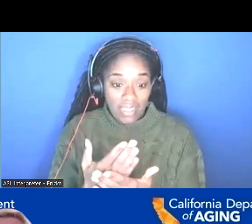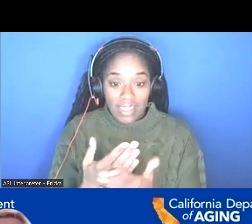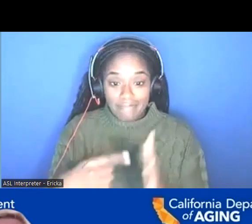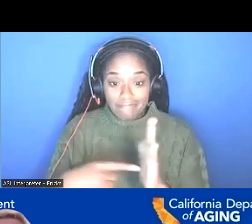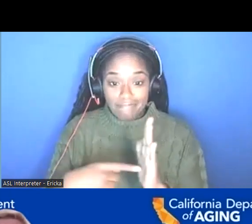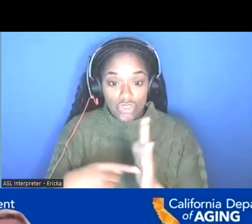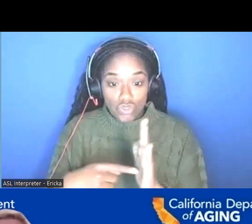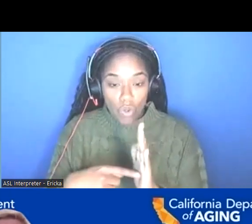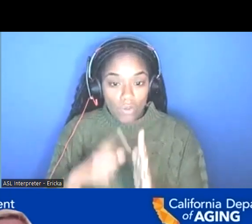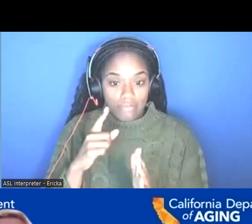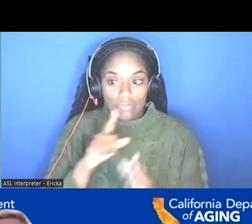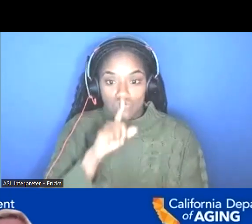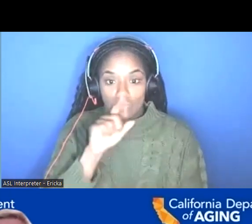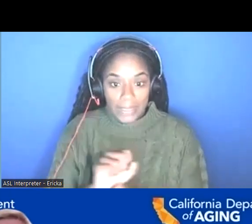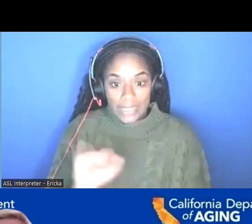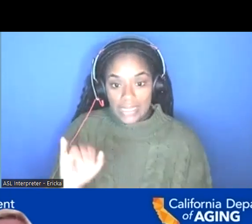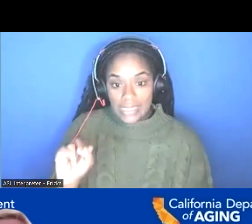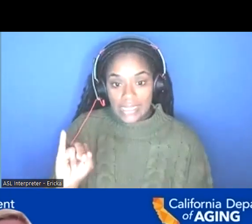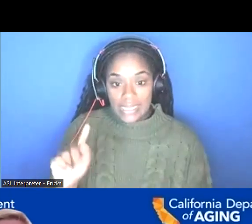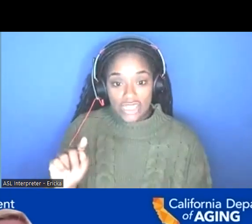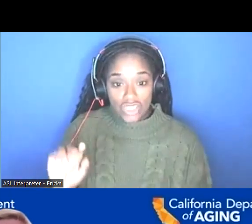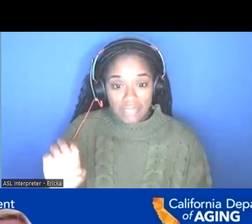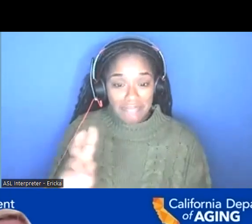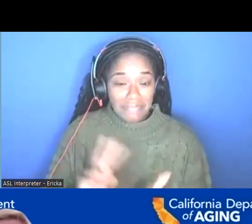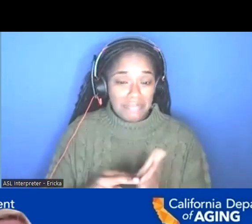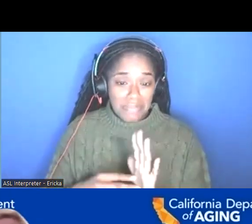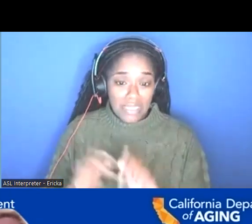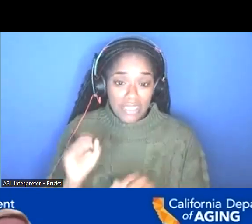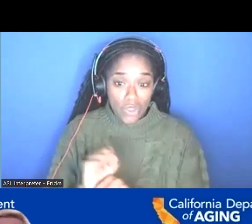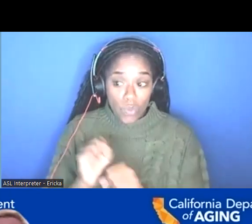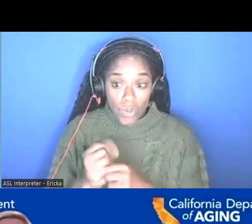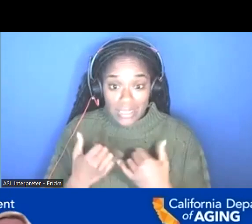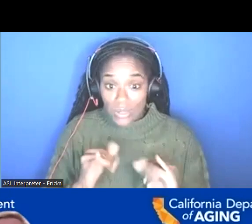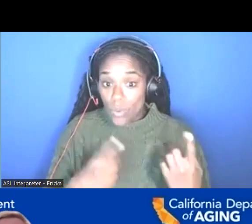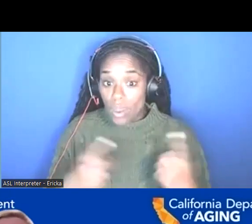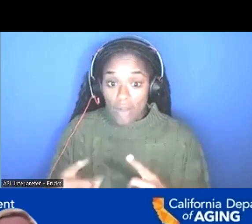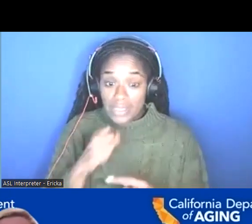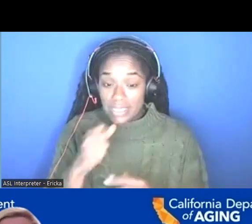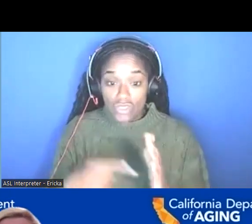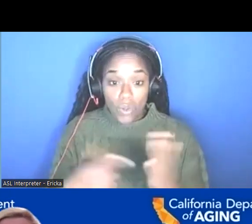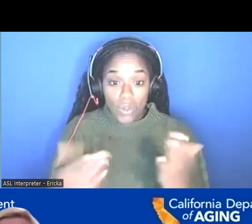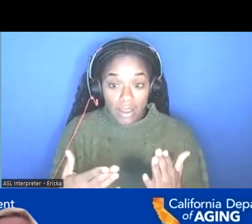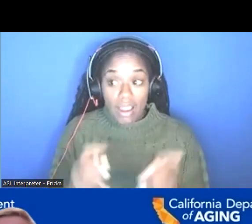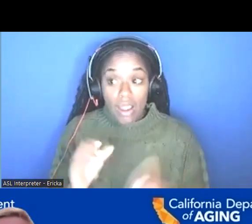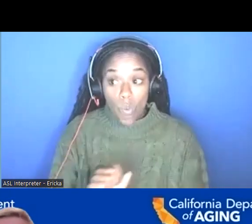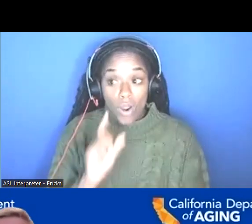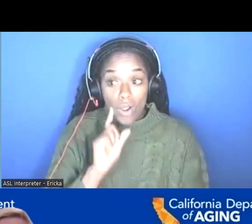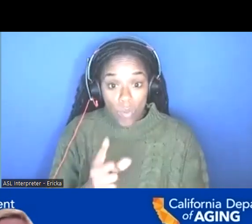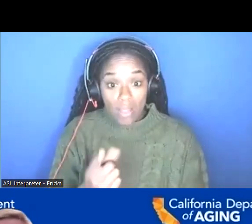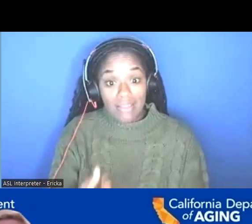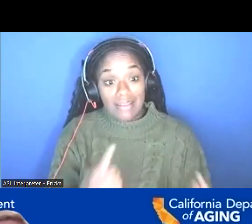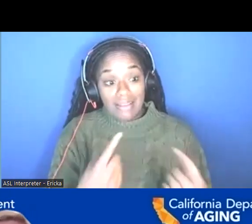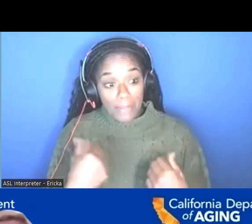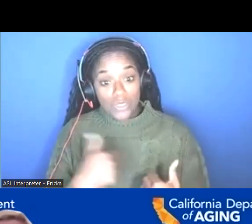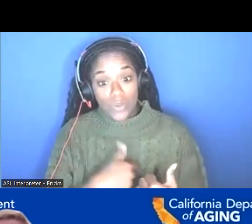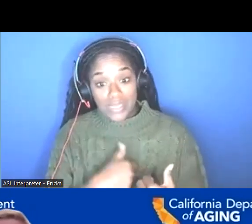initiative. So there is work still happening that's not reflected here, and there is work that will come to us that's not reflected here. And